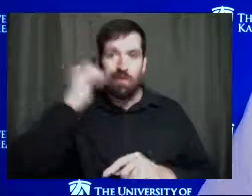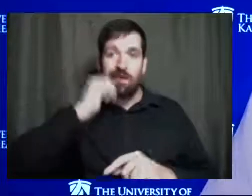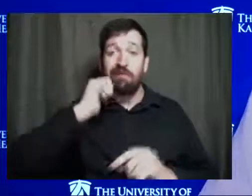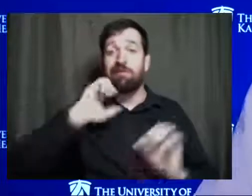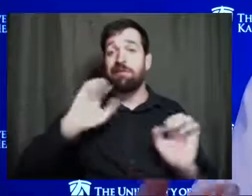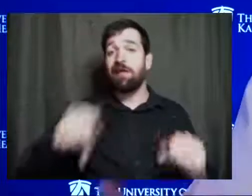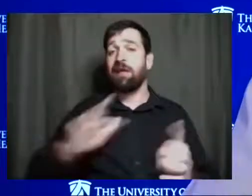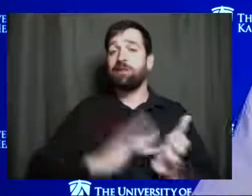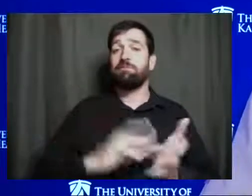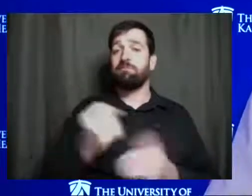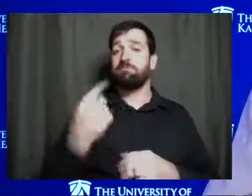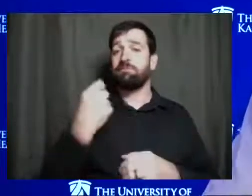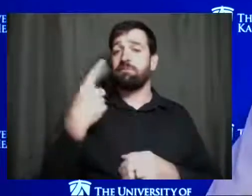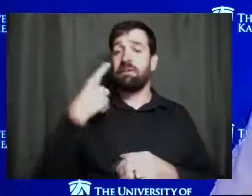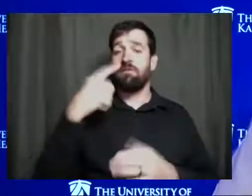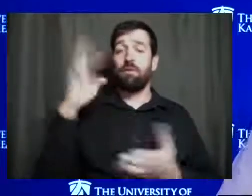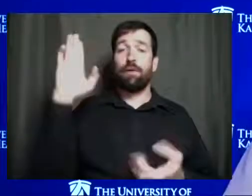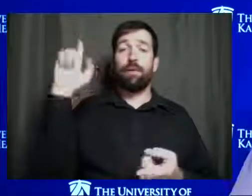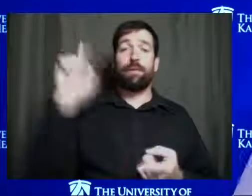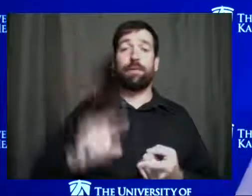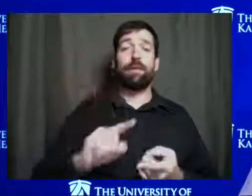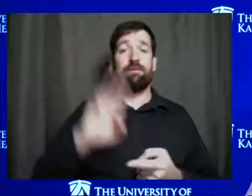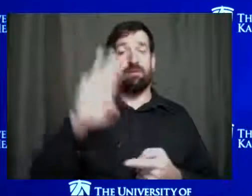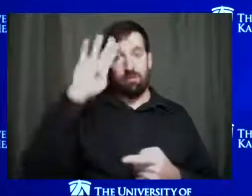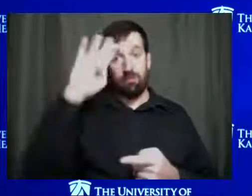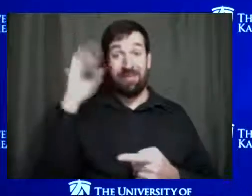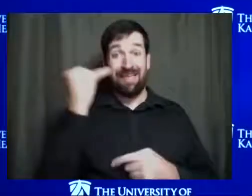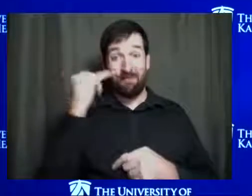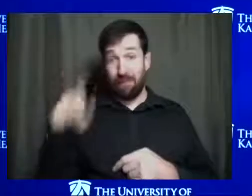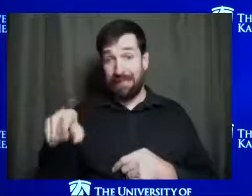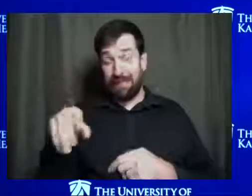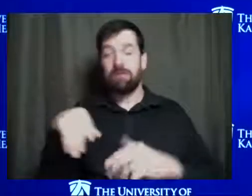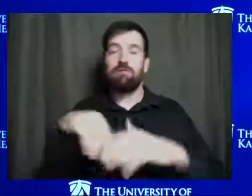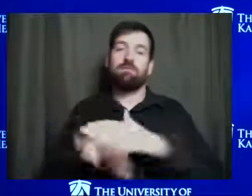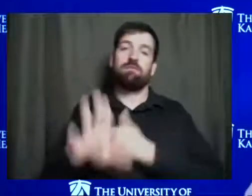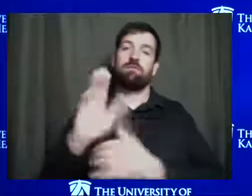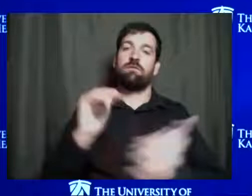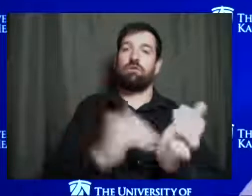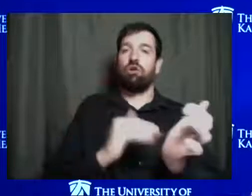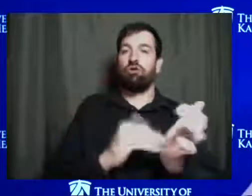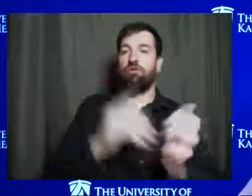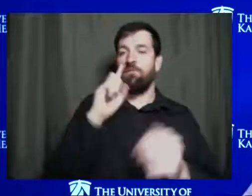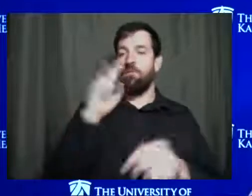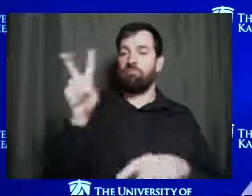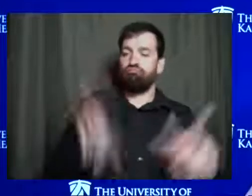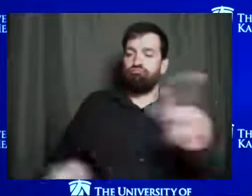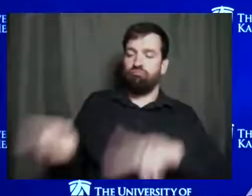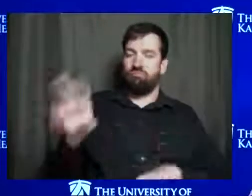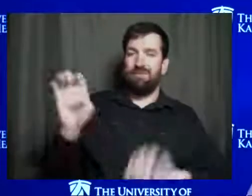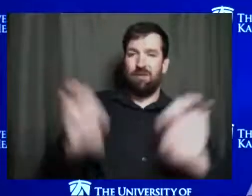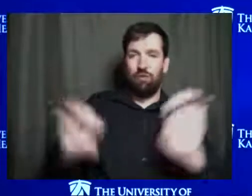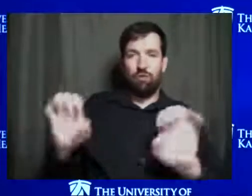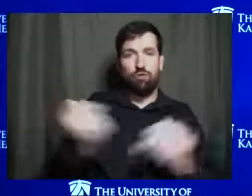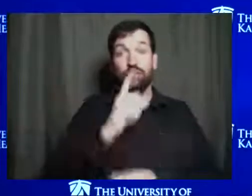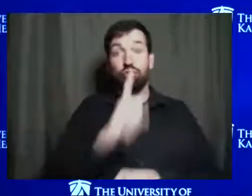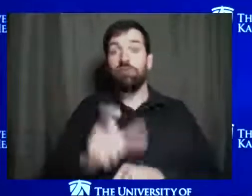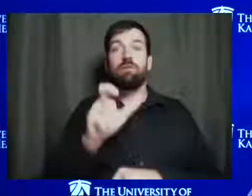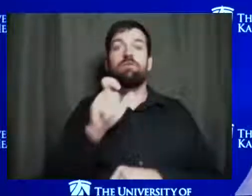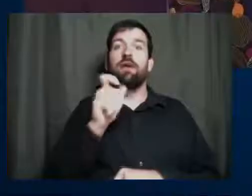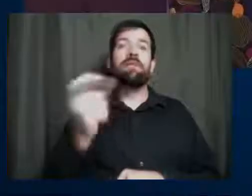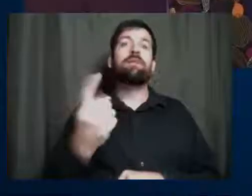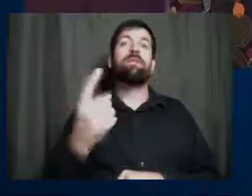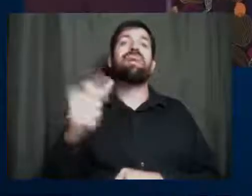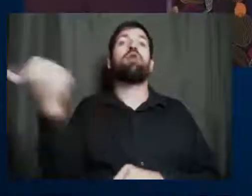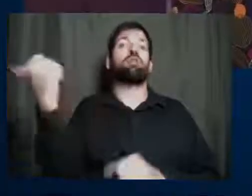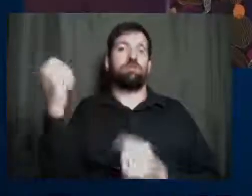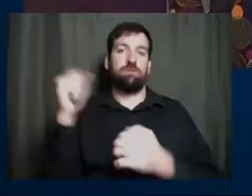Always, also, if you need to get into a physician to get a medical evaluation. Make sure there isn't something else also going on. All right. Thanks